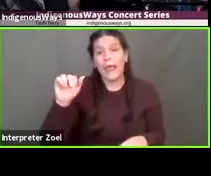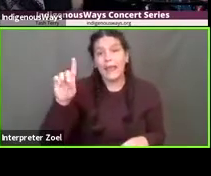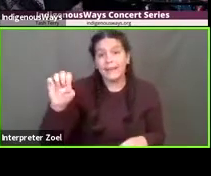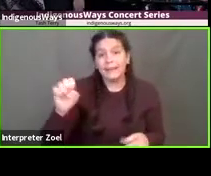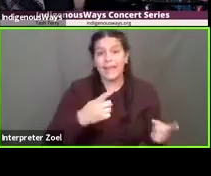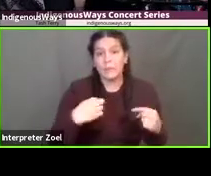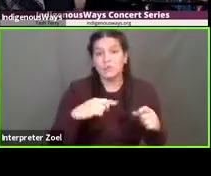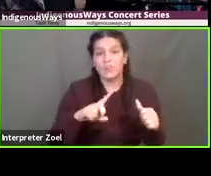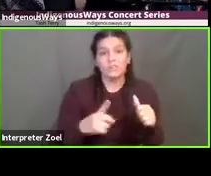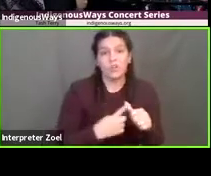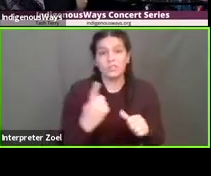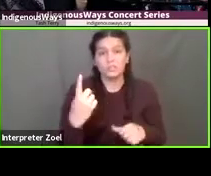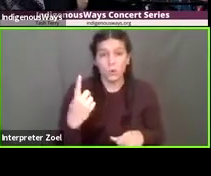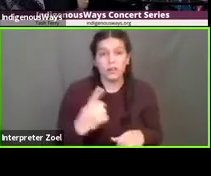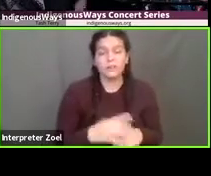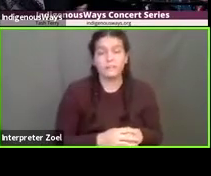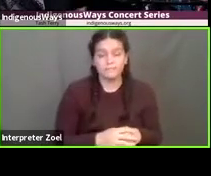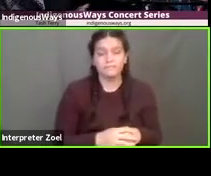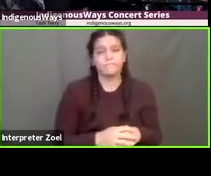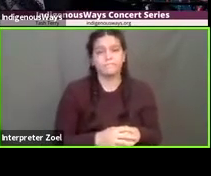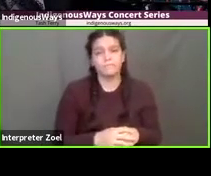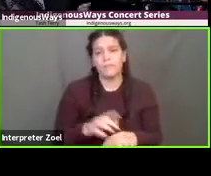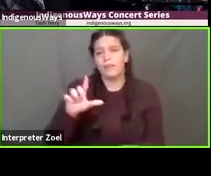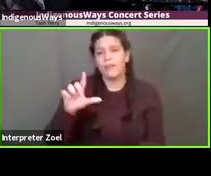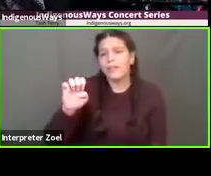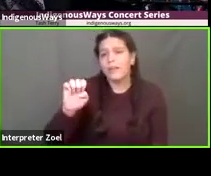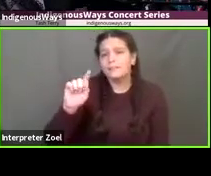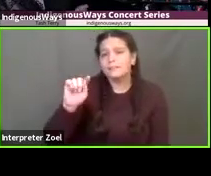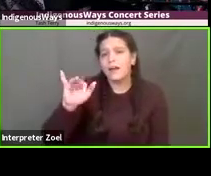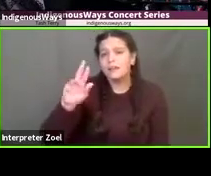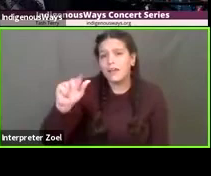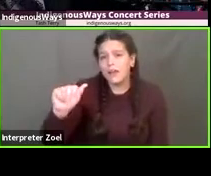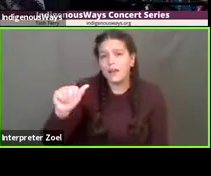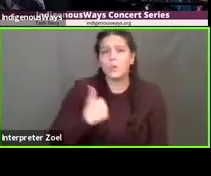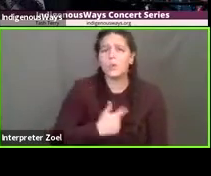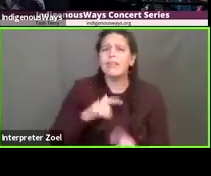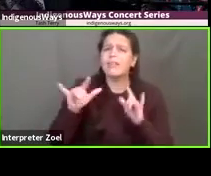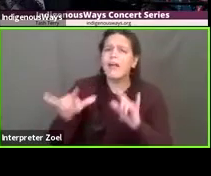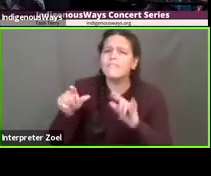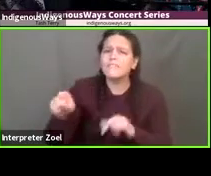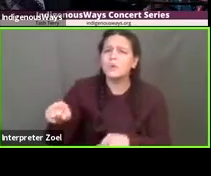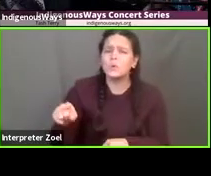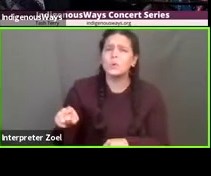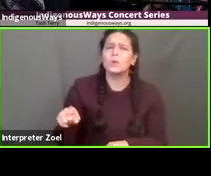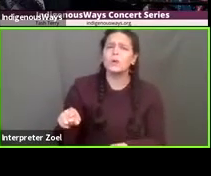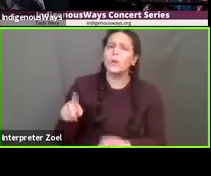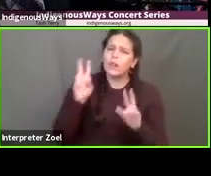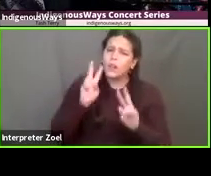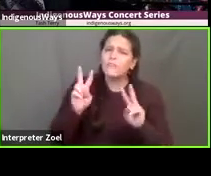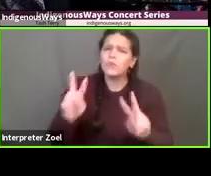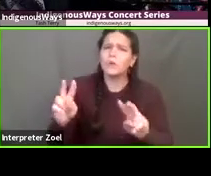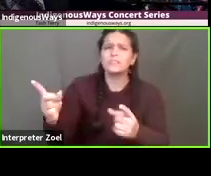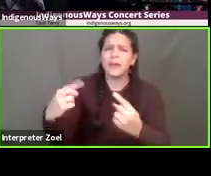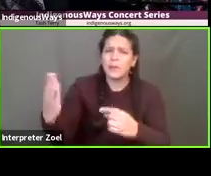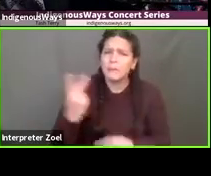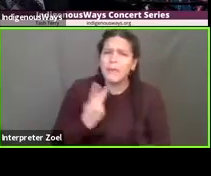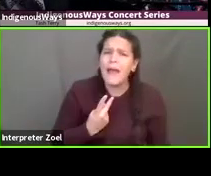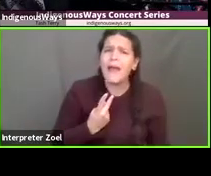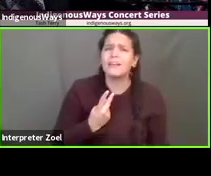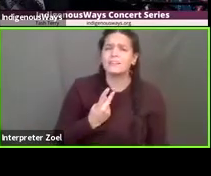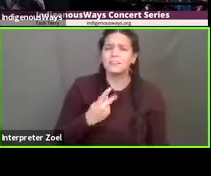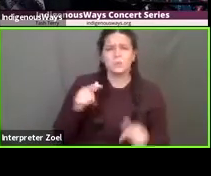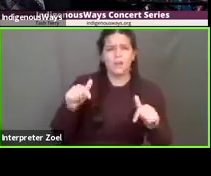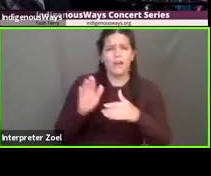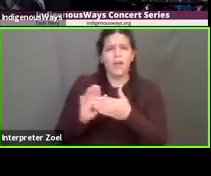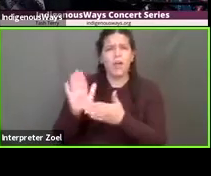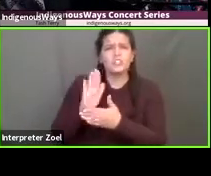Latanya, we love you all. We love you, and we look forward to coming back to Dene College and having another festival.